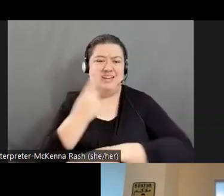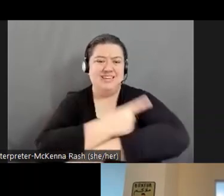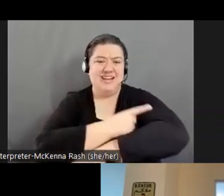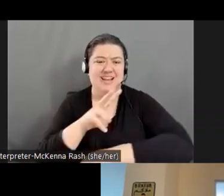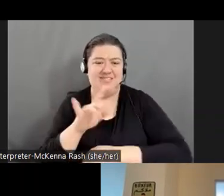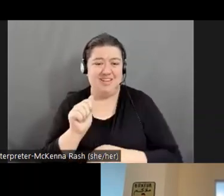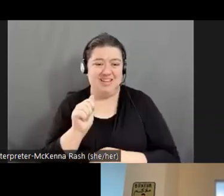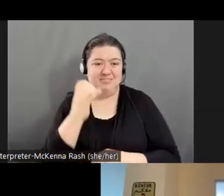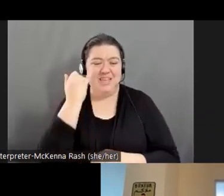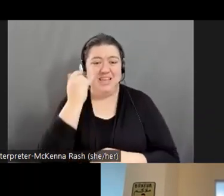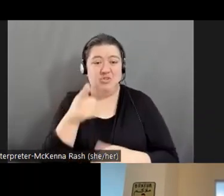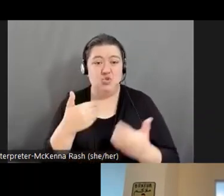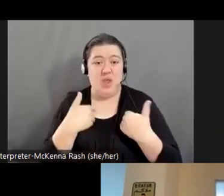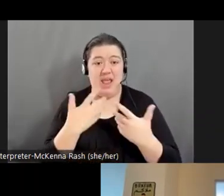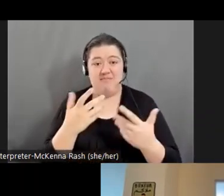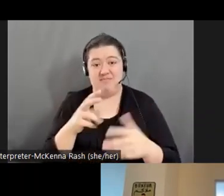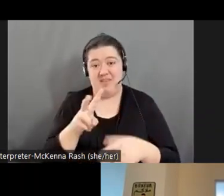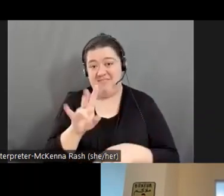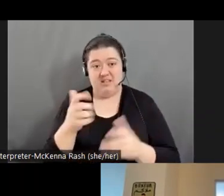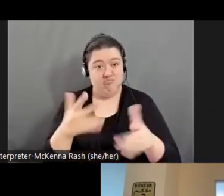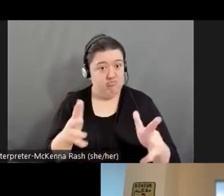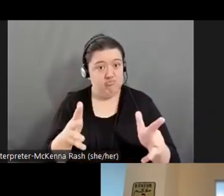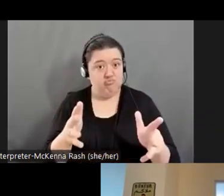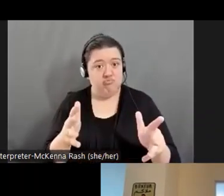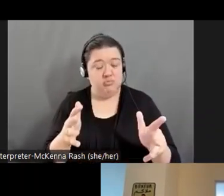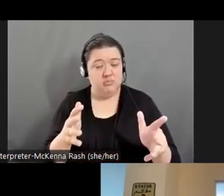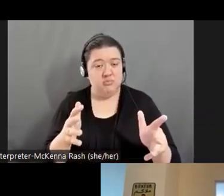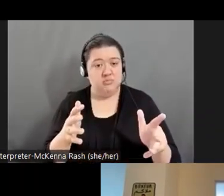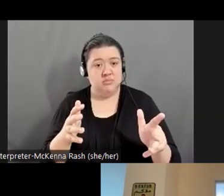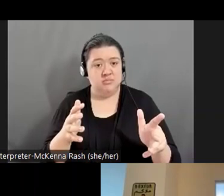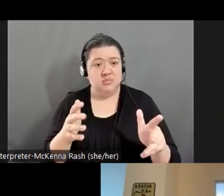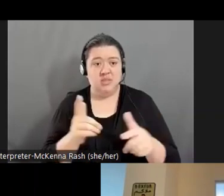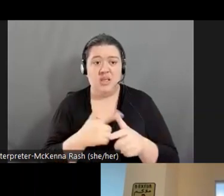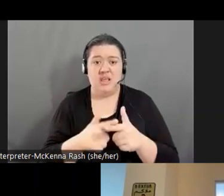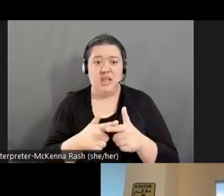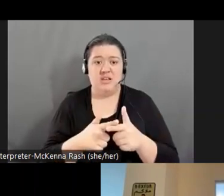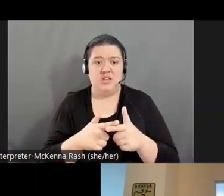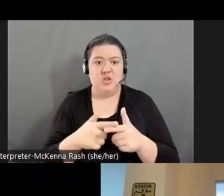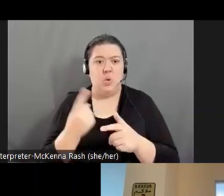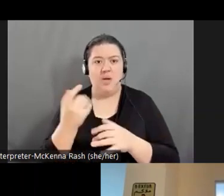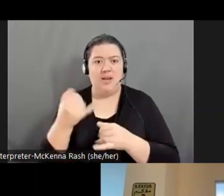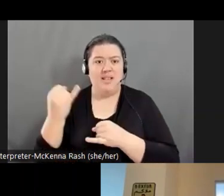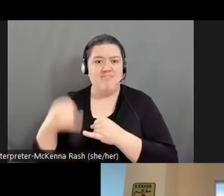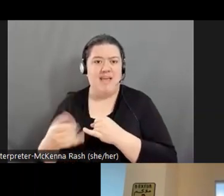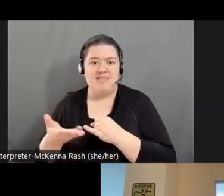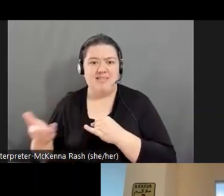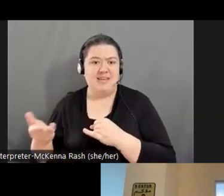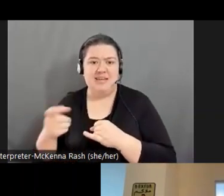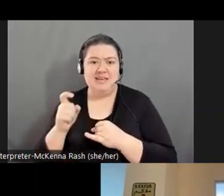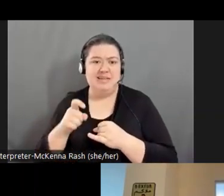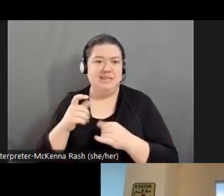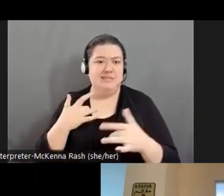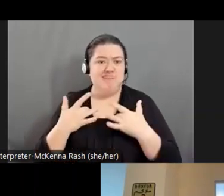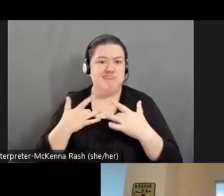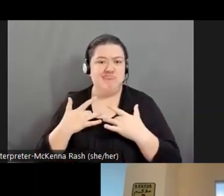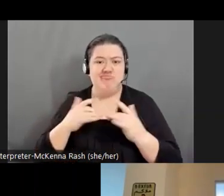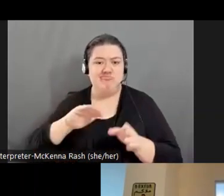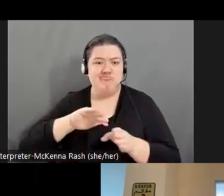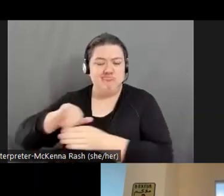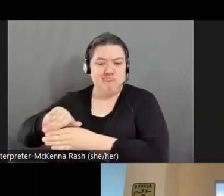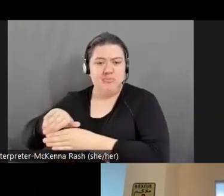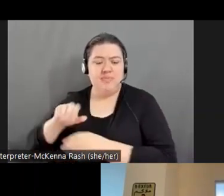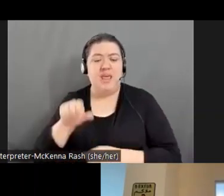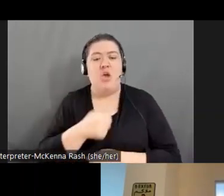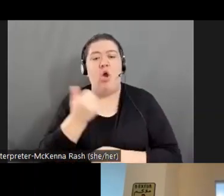had that visa in place, then it's just one last hassle. There's still many other